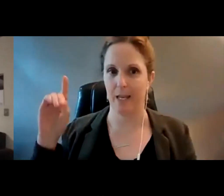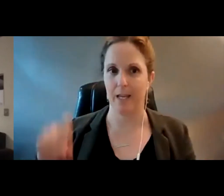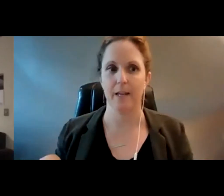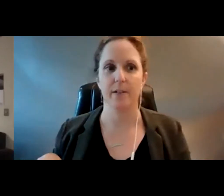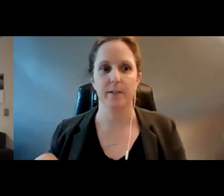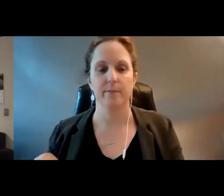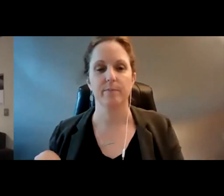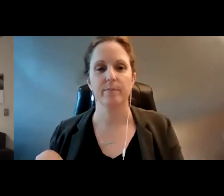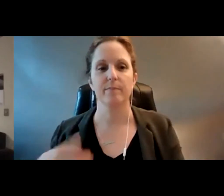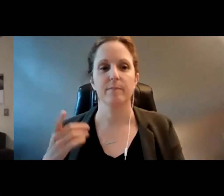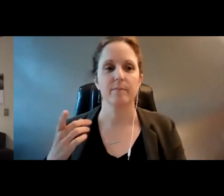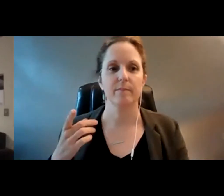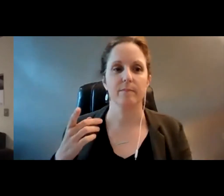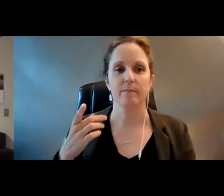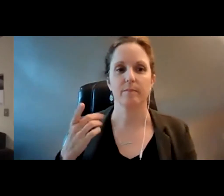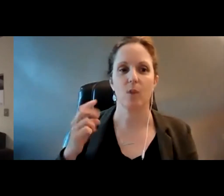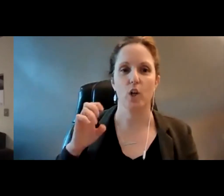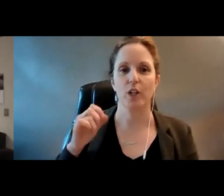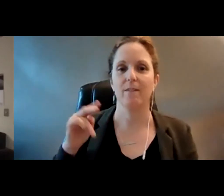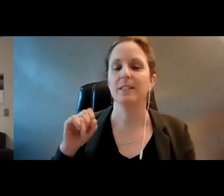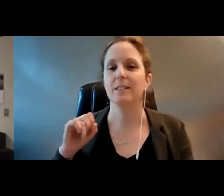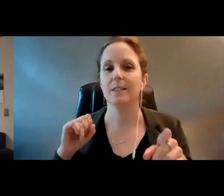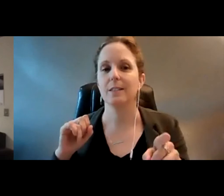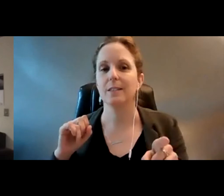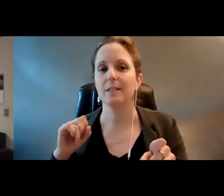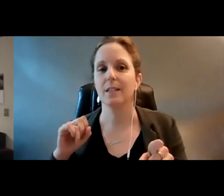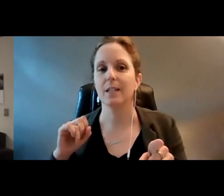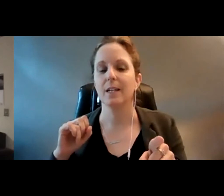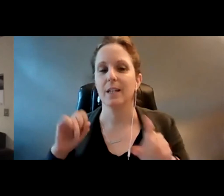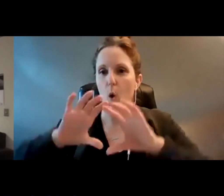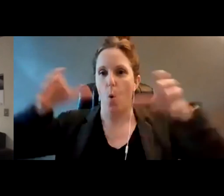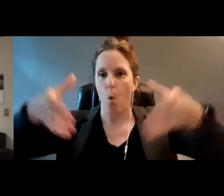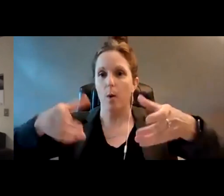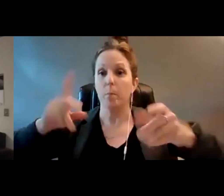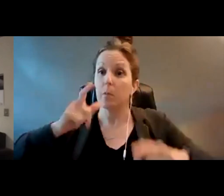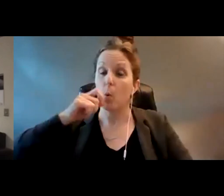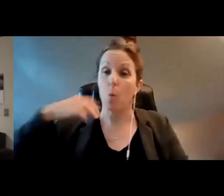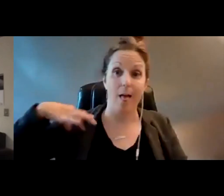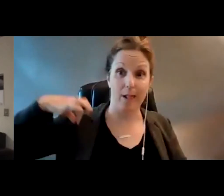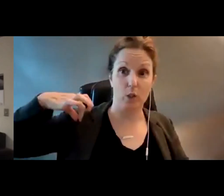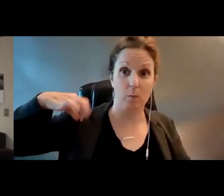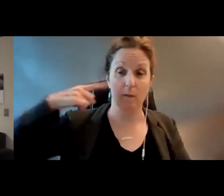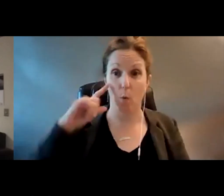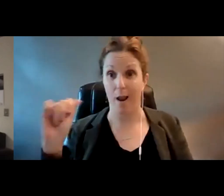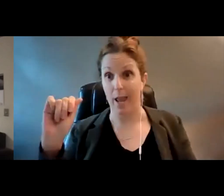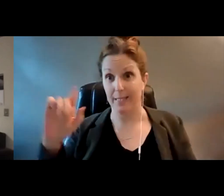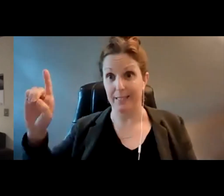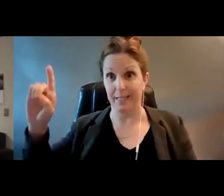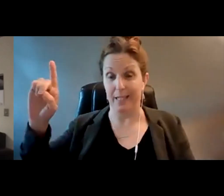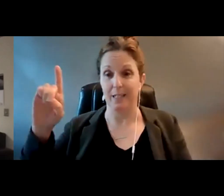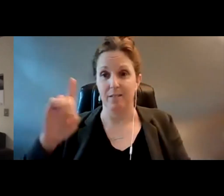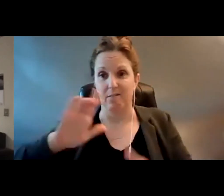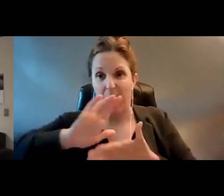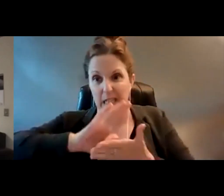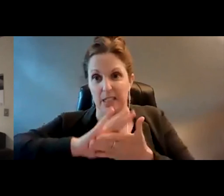have AD, 15%, rather than the 6.8% for those who had AD. That's